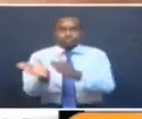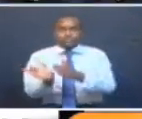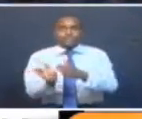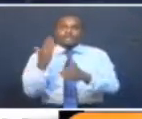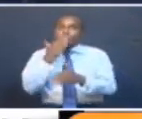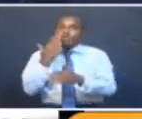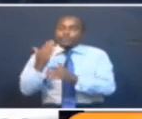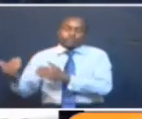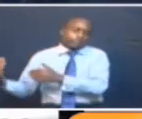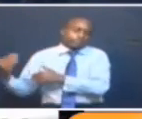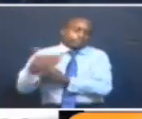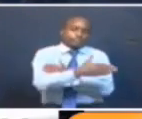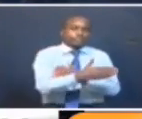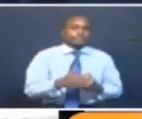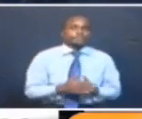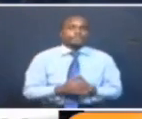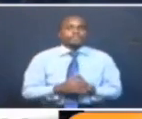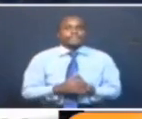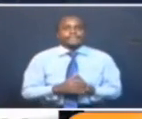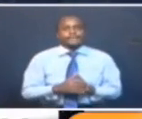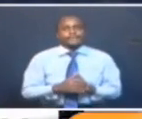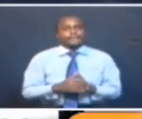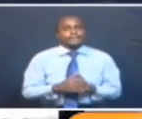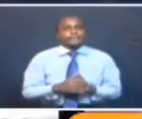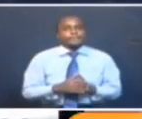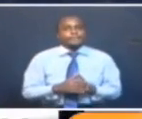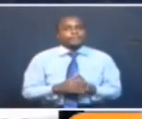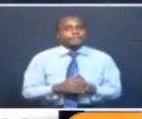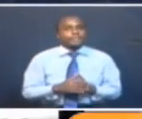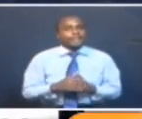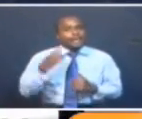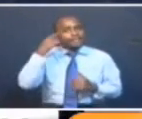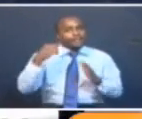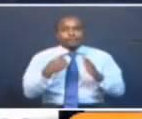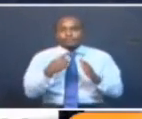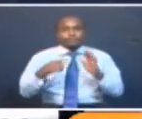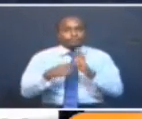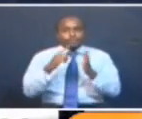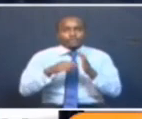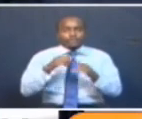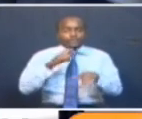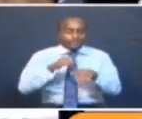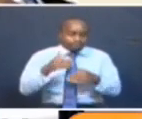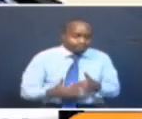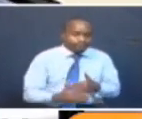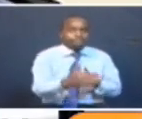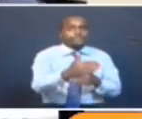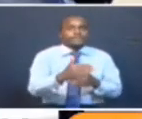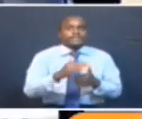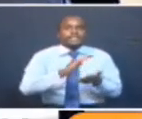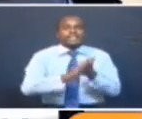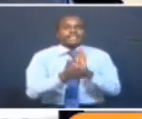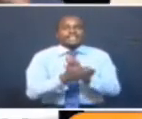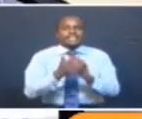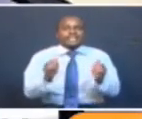oil this way. Right? Yeah. But I think that the point is that over a period of time, nothing builds